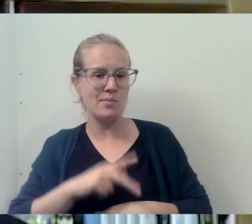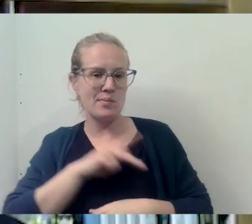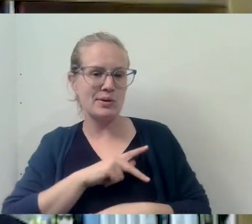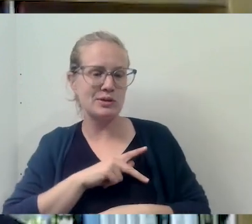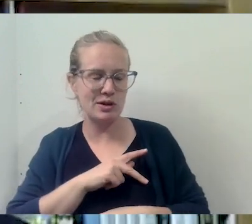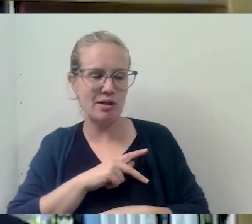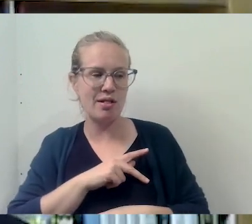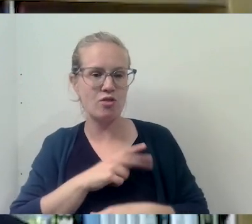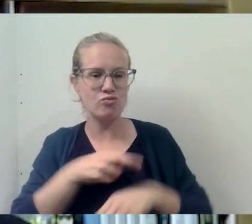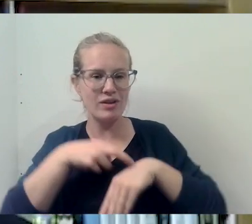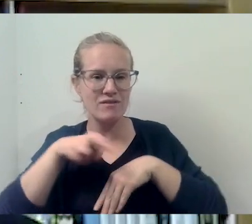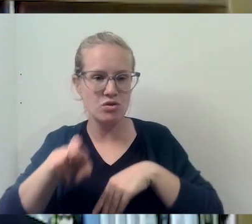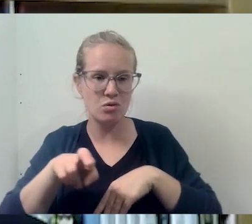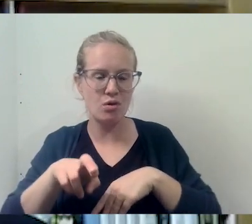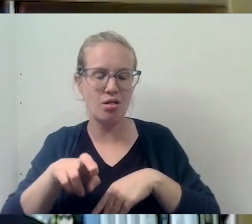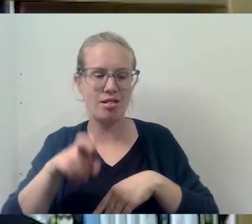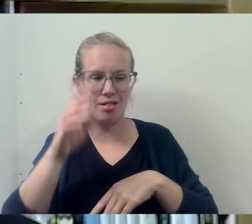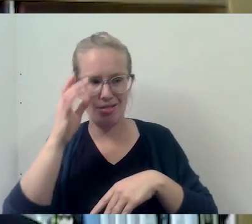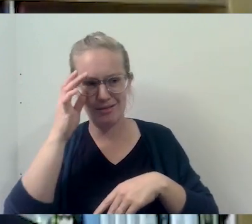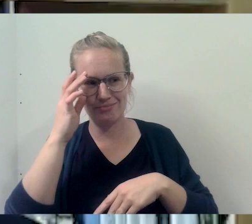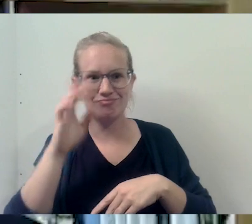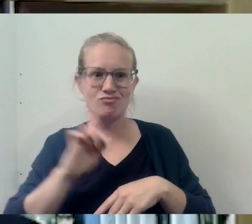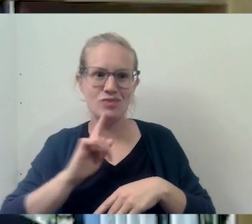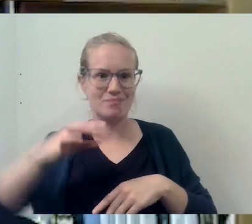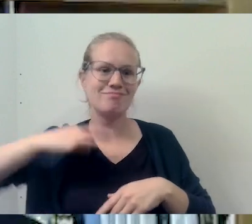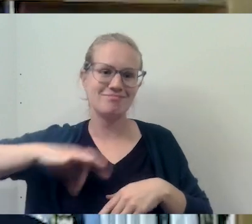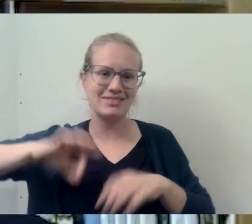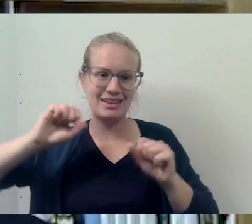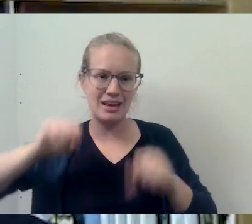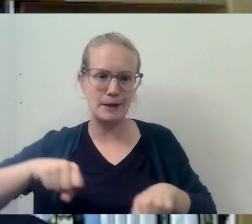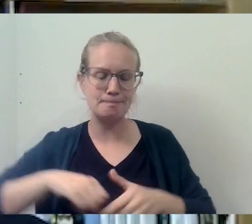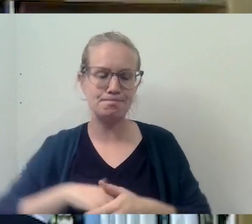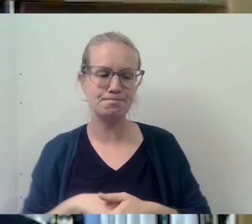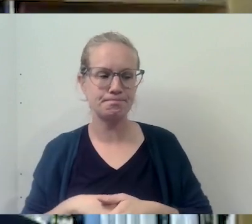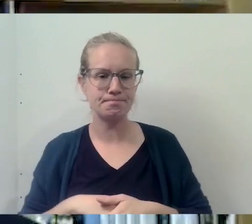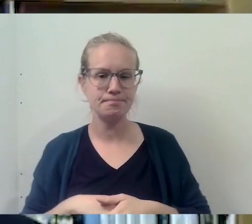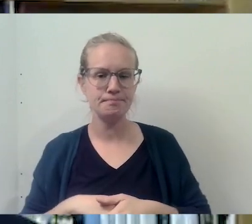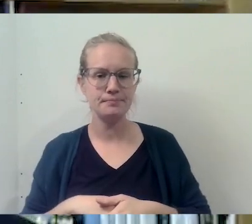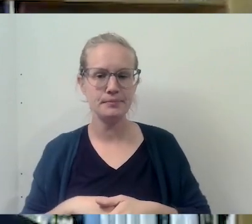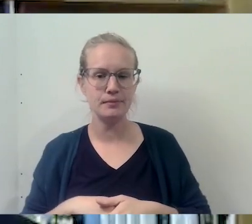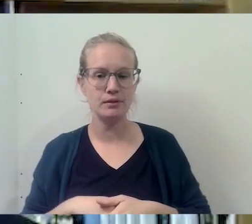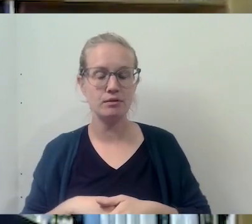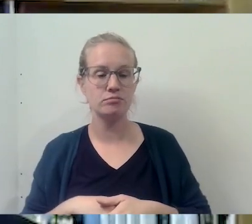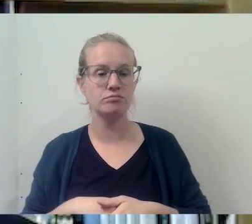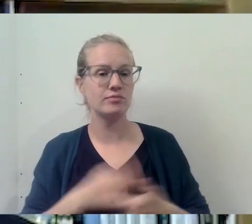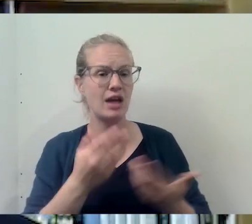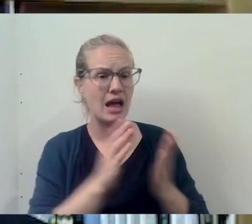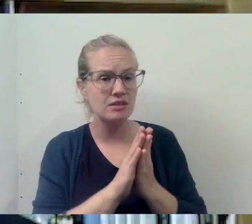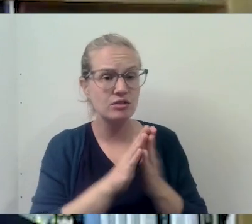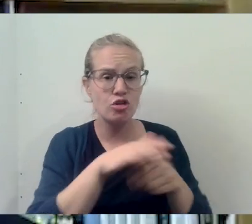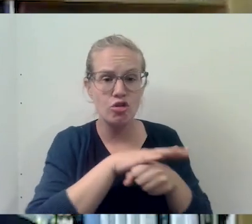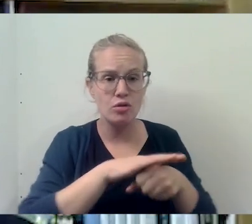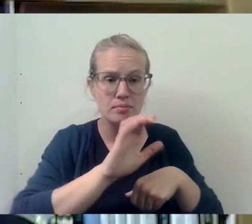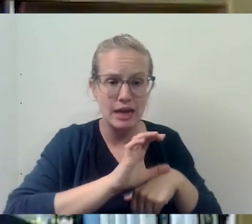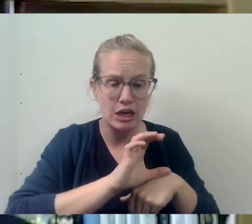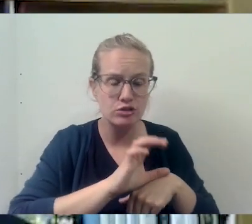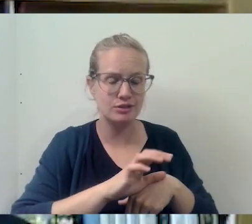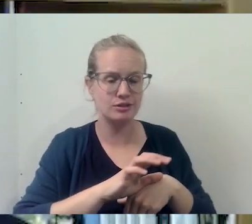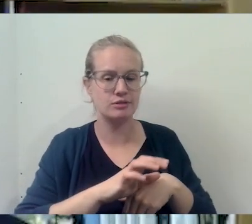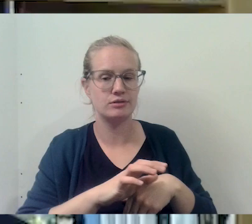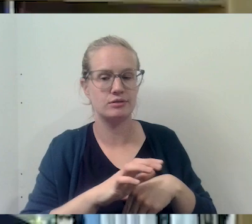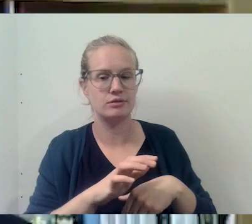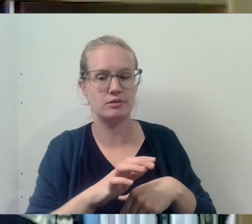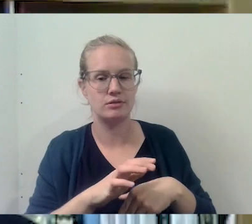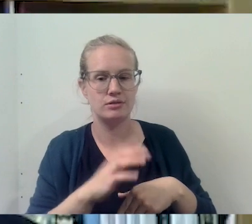referral, uh, I think can be very, very helpful. And, uh, you can go to your local parish, see if there's, uh,